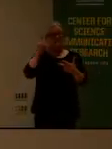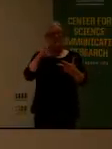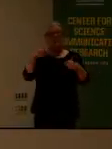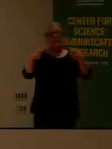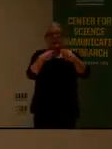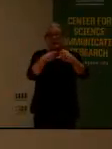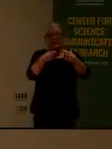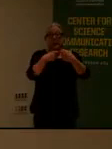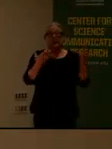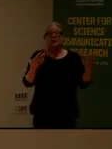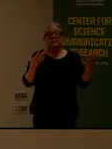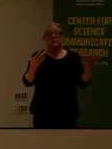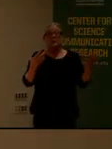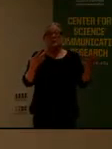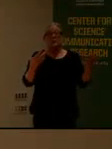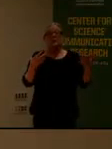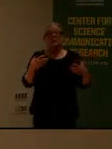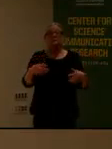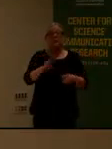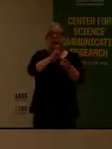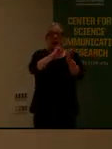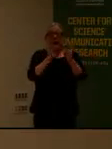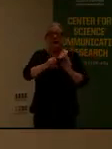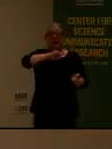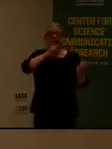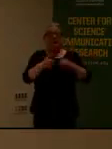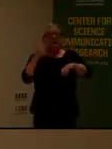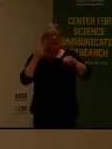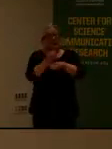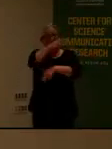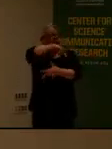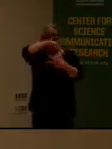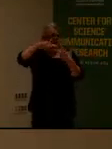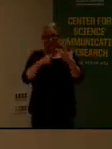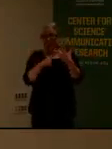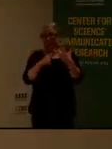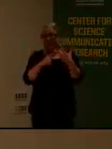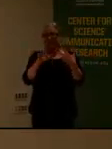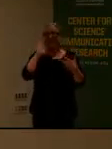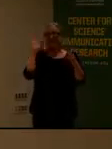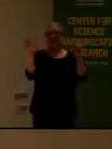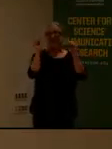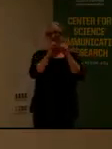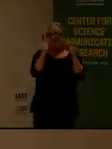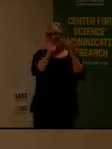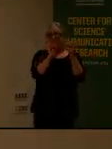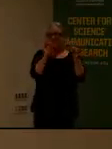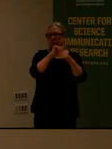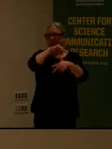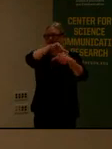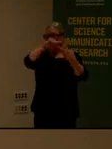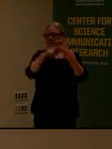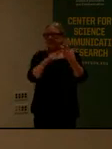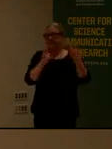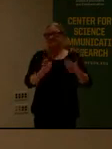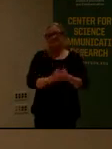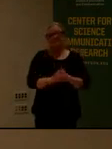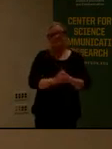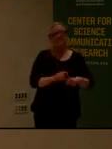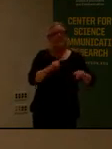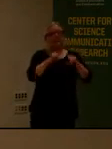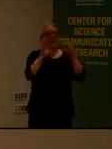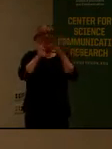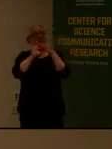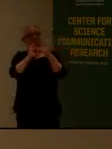Climate change actually threatens all of that. I'll talk a few more of those stories. But it connects to the fundamental mission we have